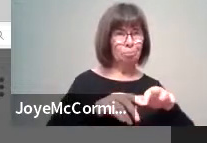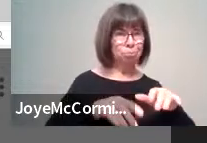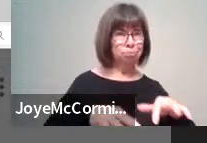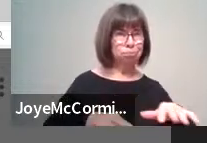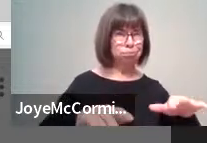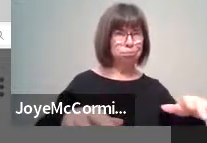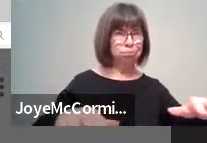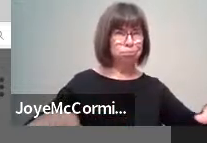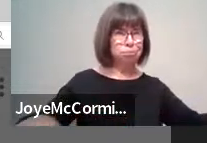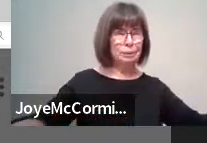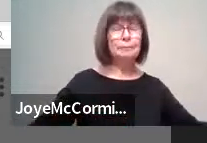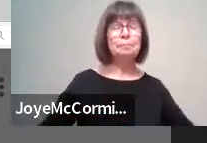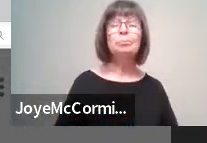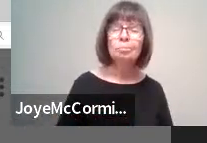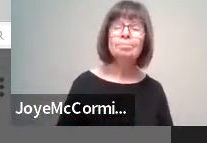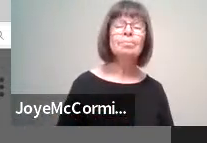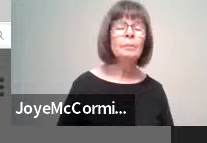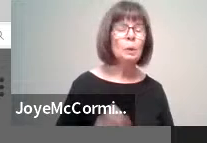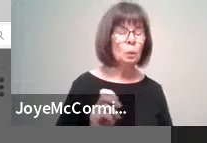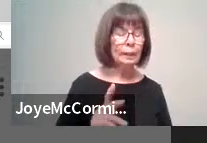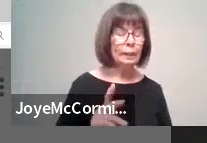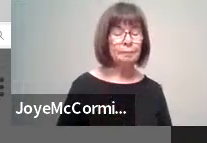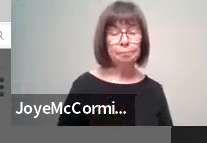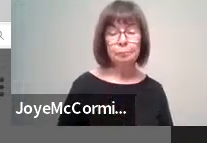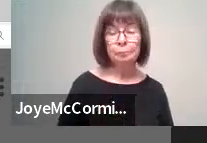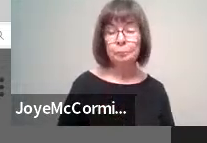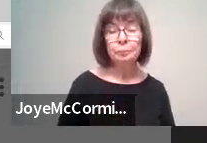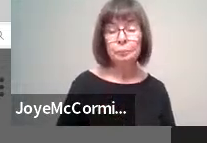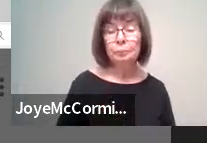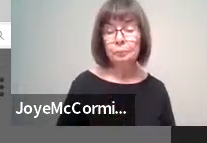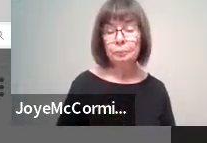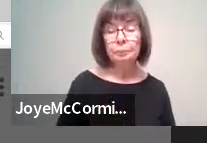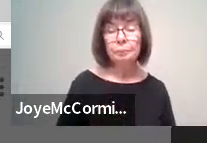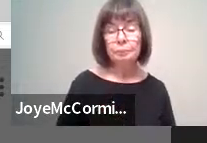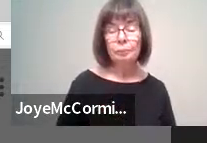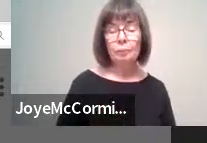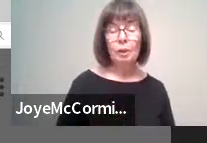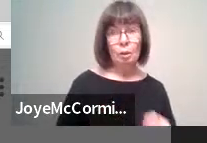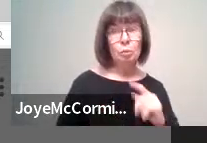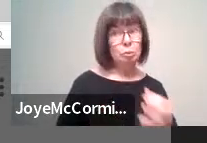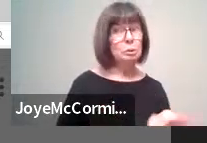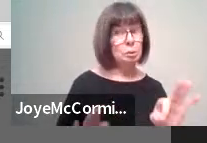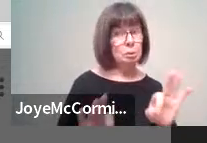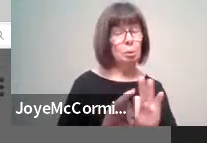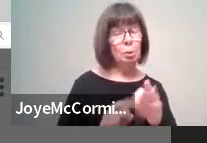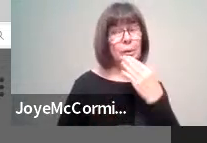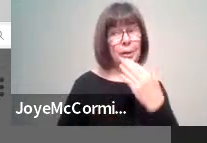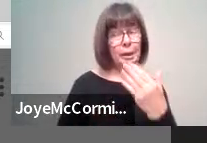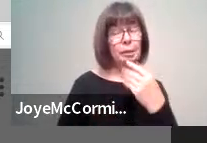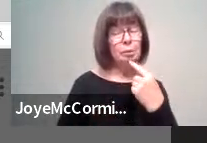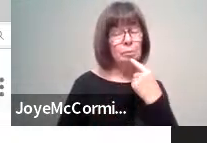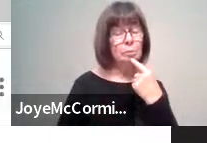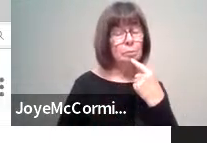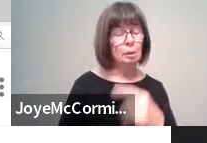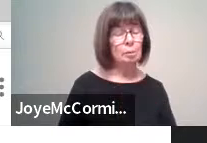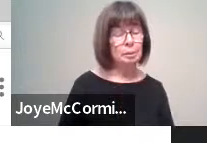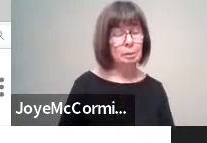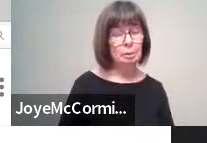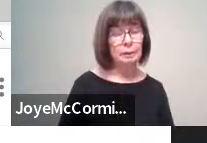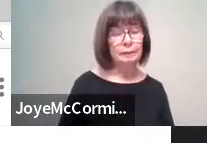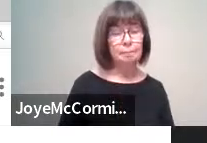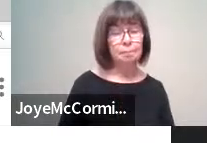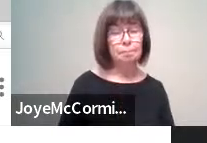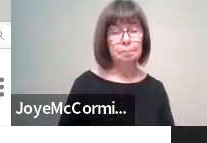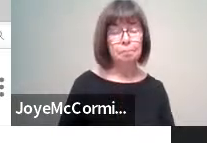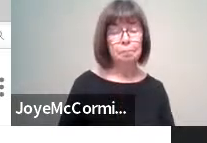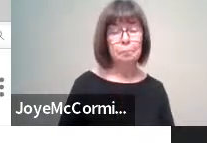Okay. Thanks, Julie. All right. Thank you. Now, those are really important comments. Are there